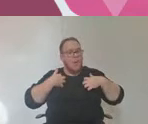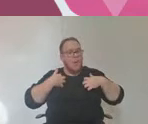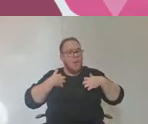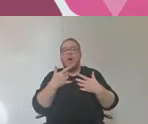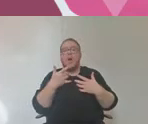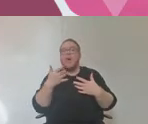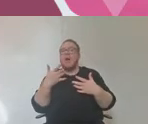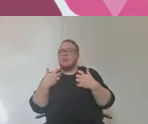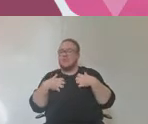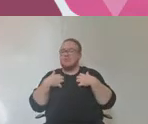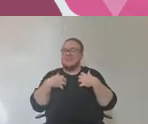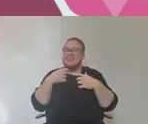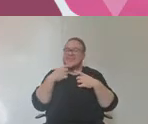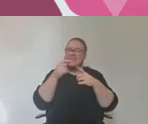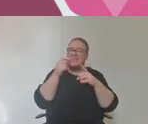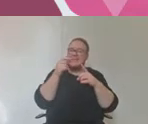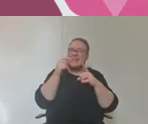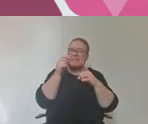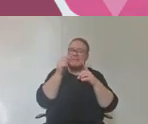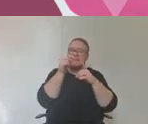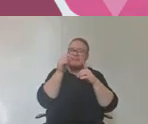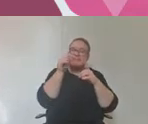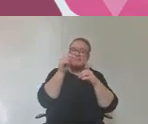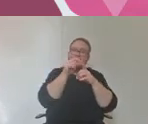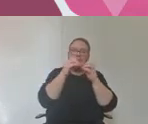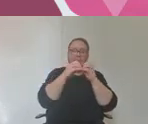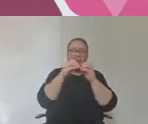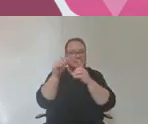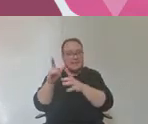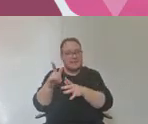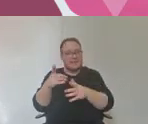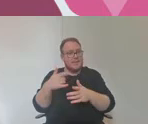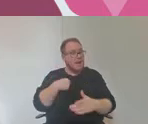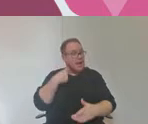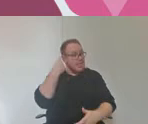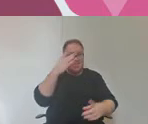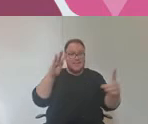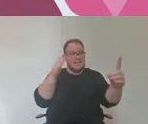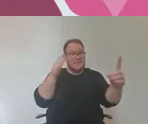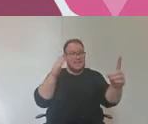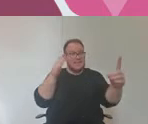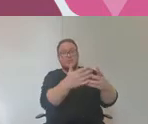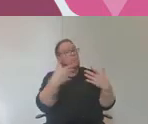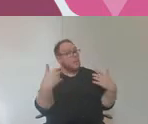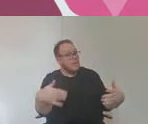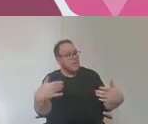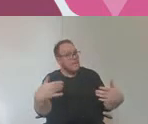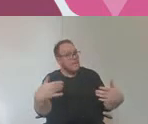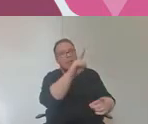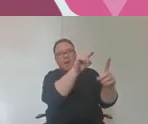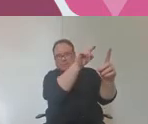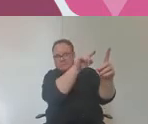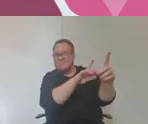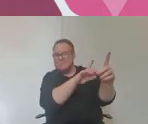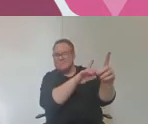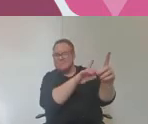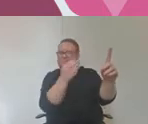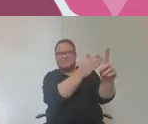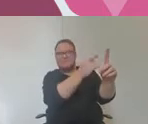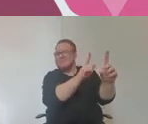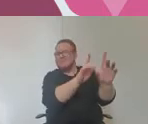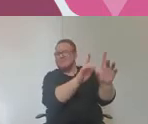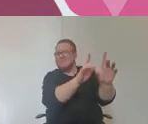them. Basically, I think the aspirations are wonderful, but aspirations don't necessarily deliver